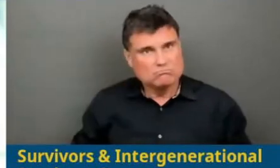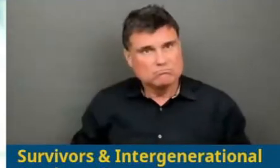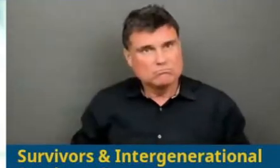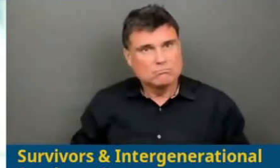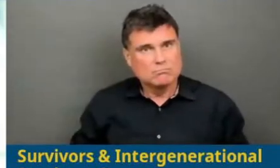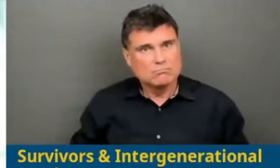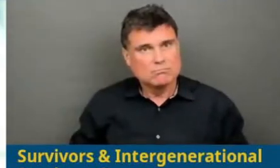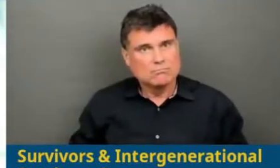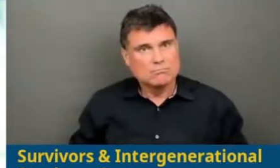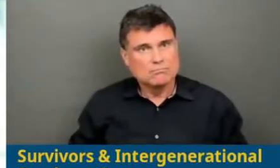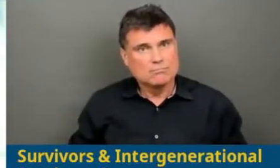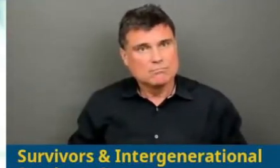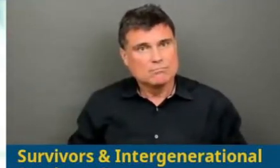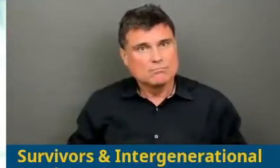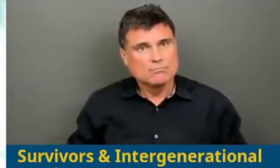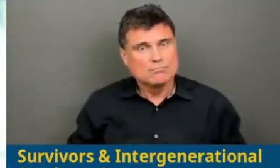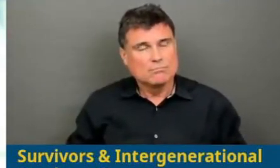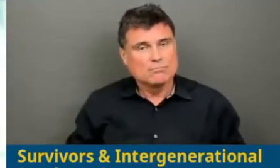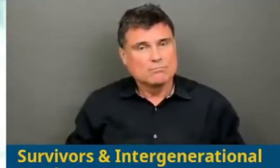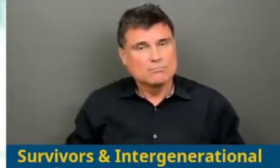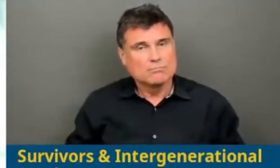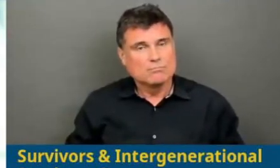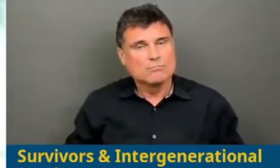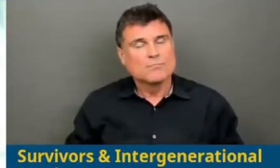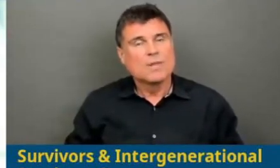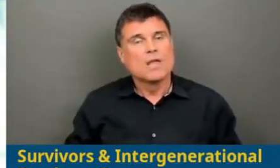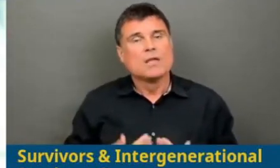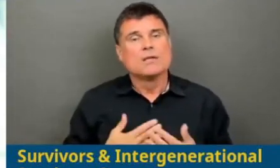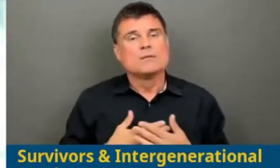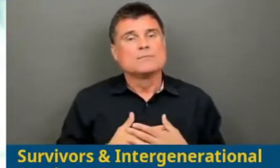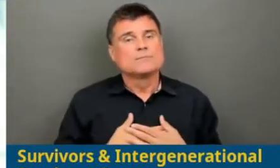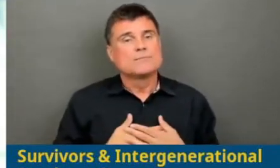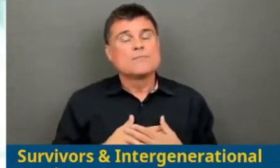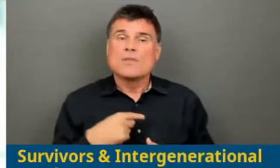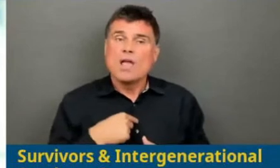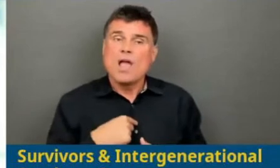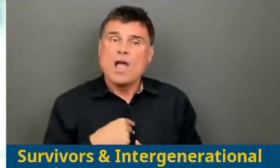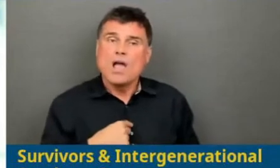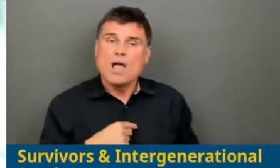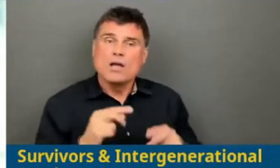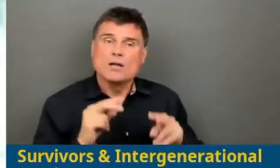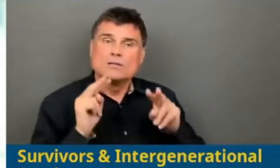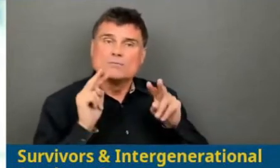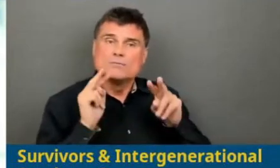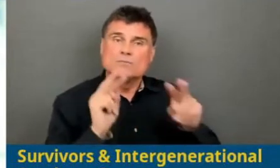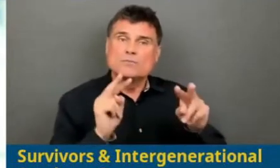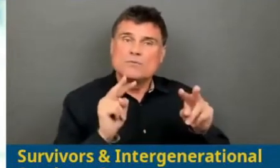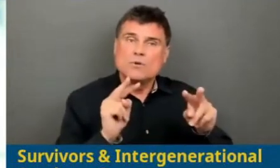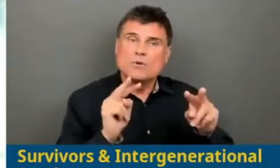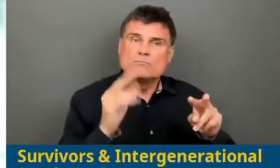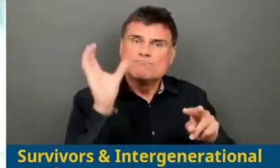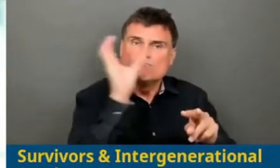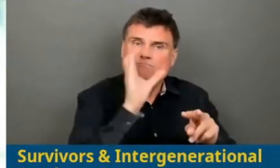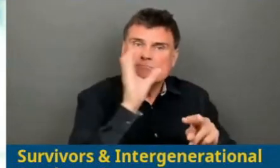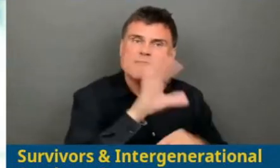I look forward to finding my great-grandfather so that we can have closure.